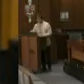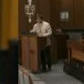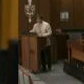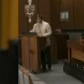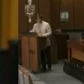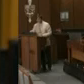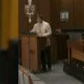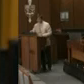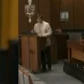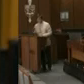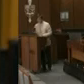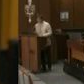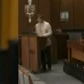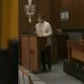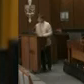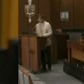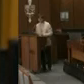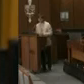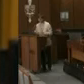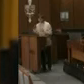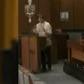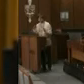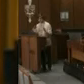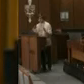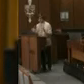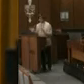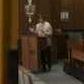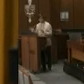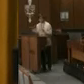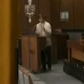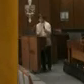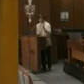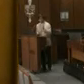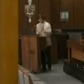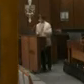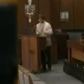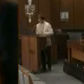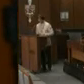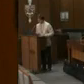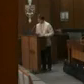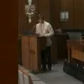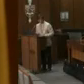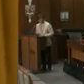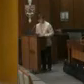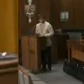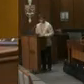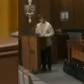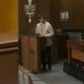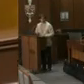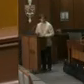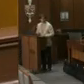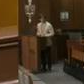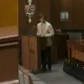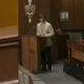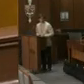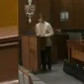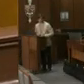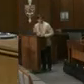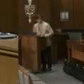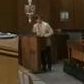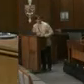RCMP commissioner can tackle systemic racism in the RCMP? Right Honourable Prime Minister. Mr.